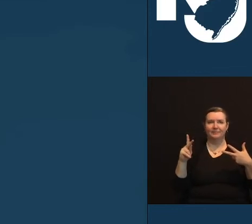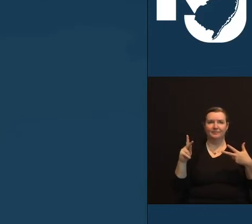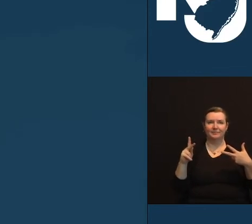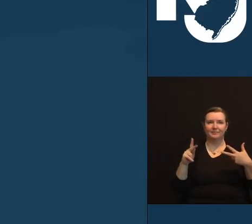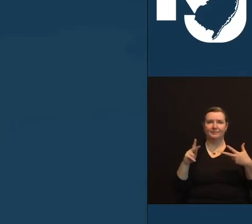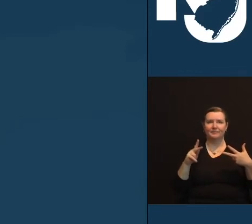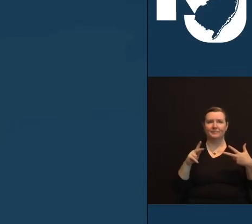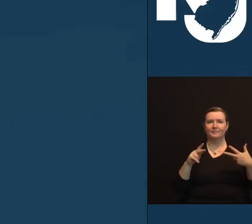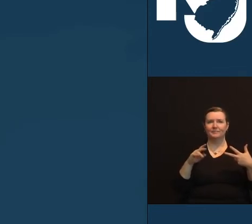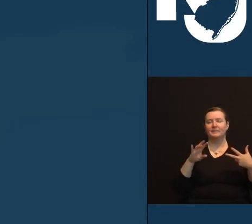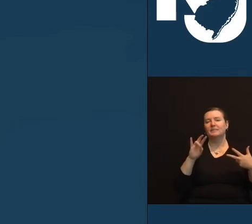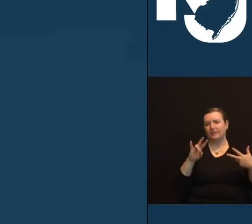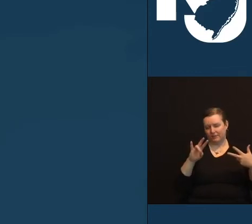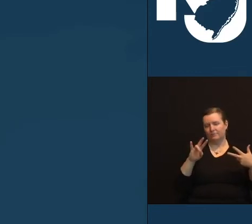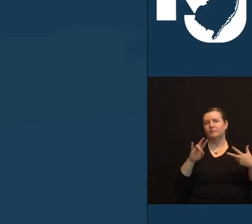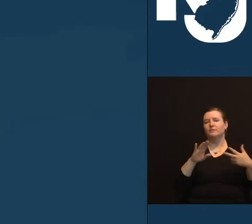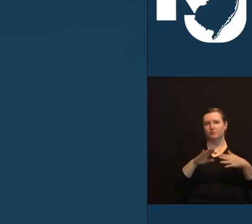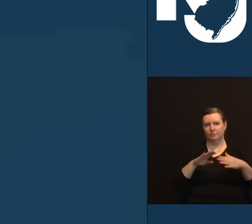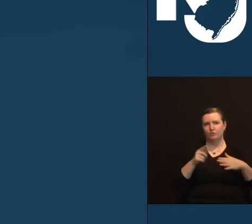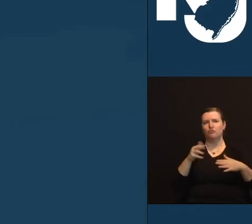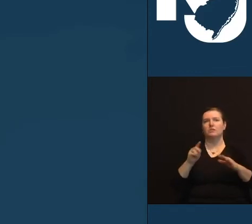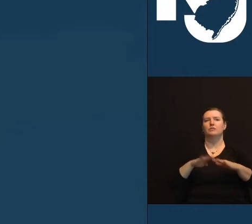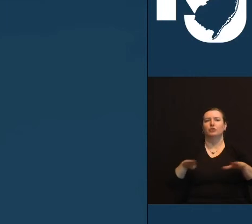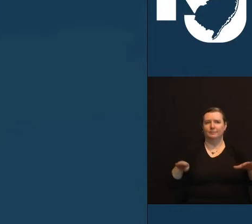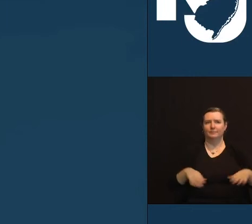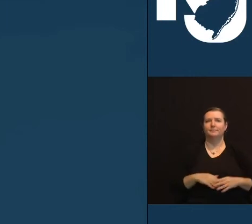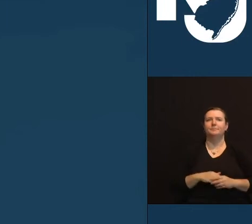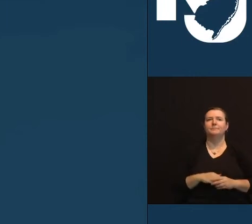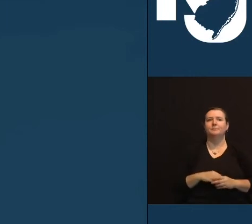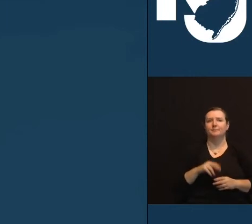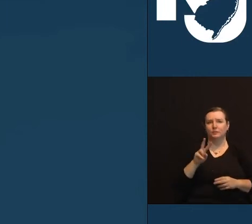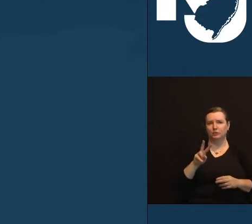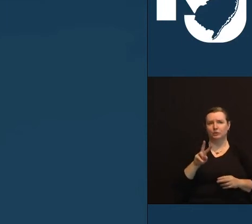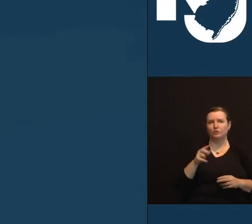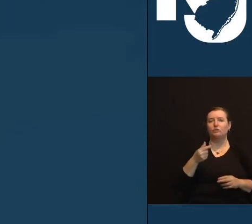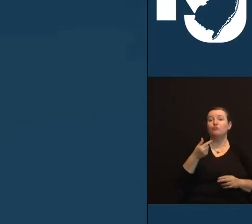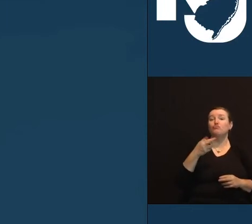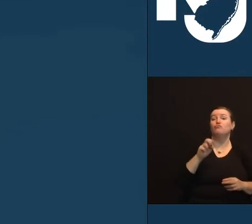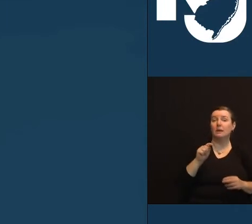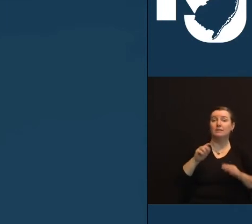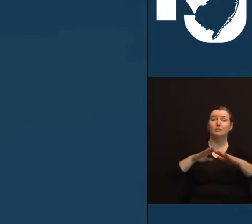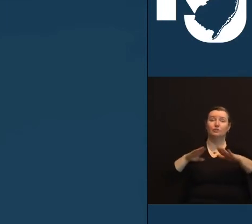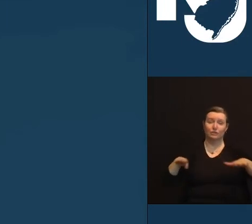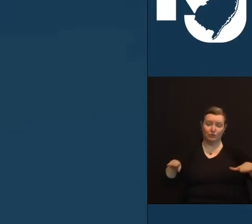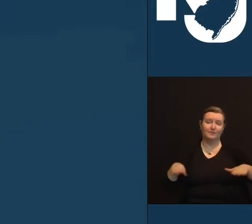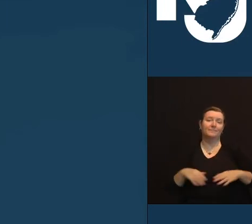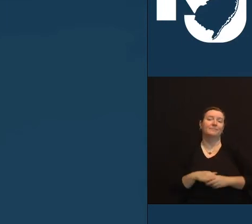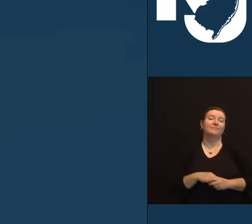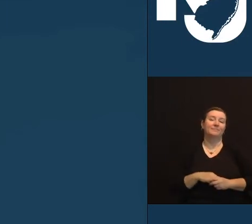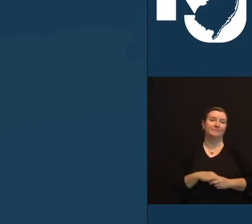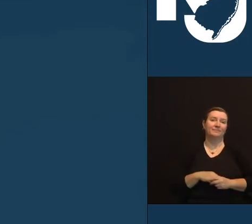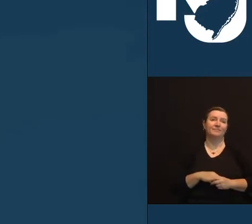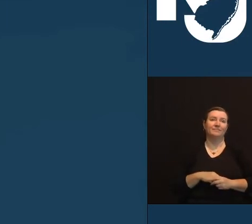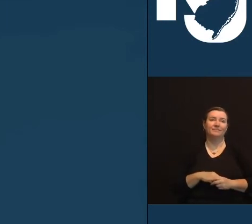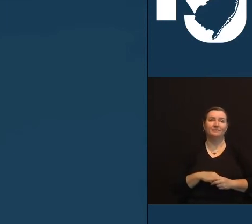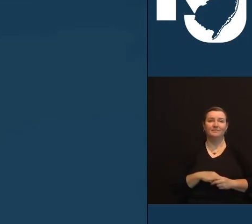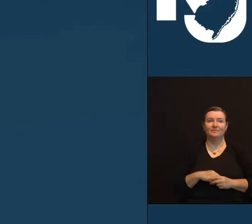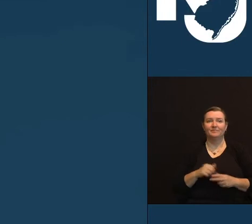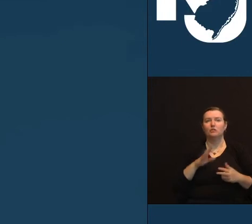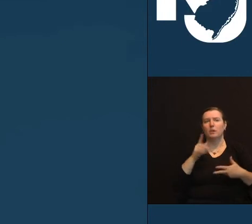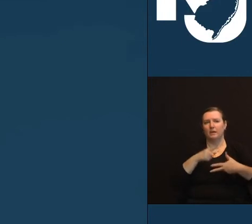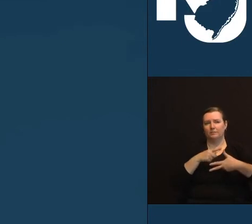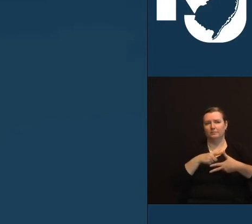great-grandchildren. When I spoke to Pegeen, Pat, I said, it's hard to believe your dad's no longer here and 4 of your siblings